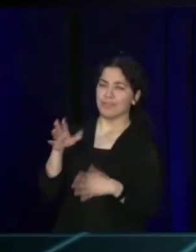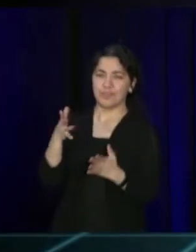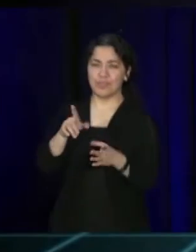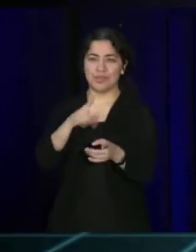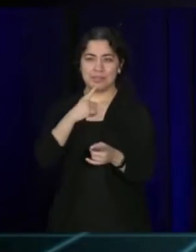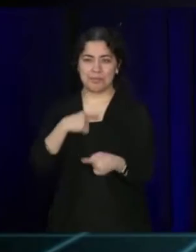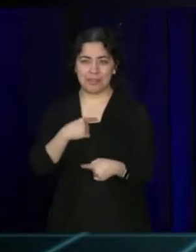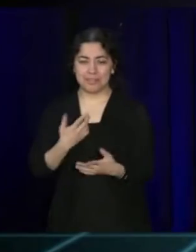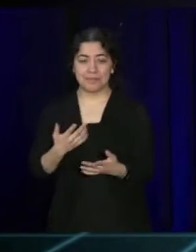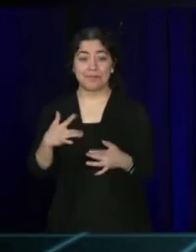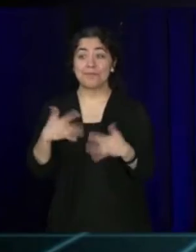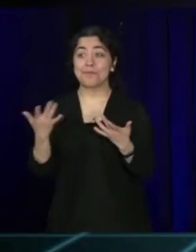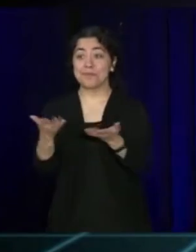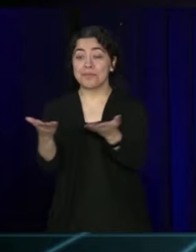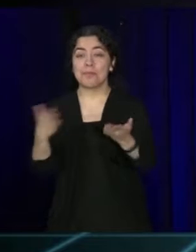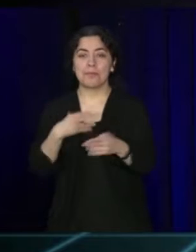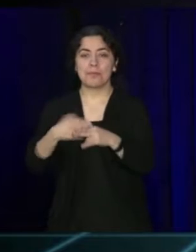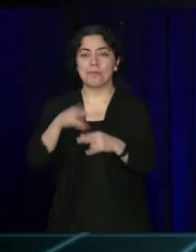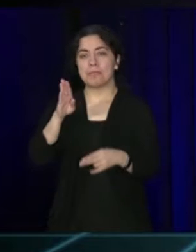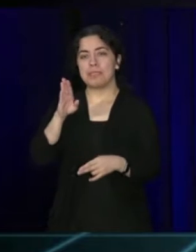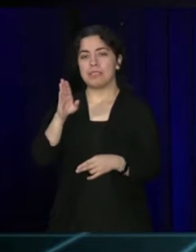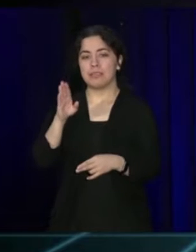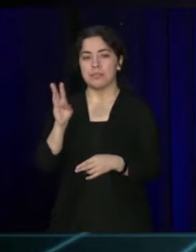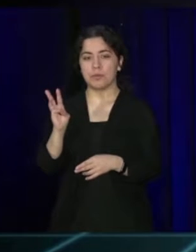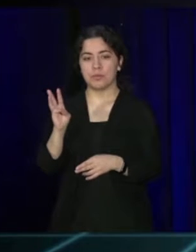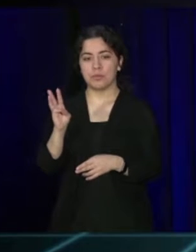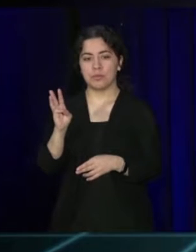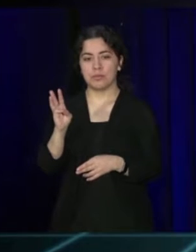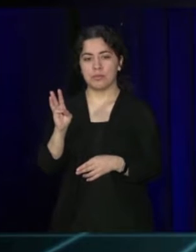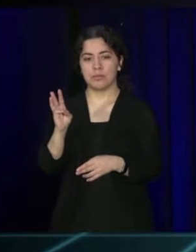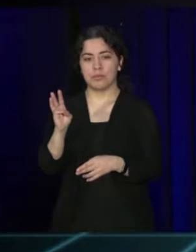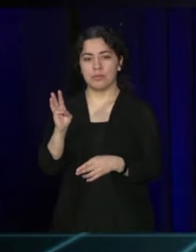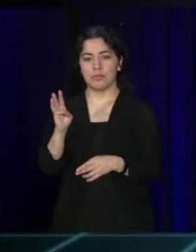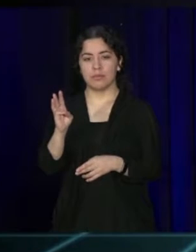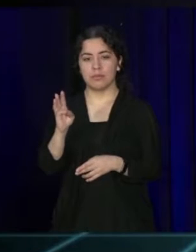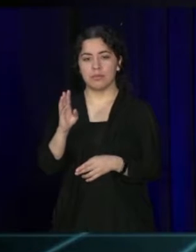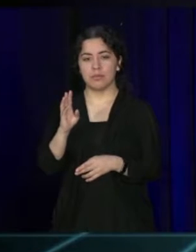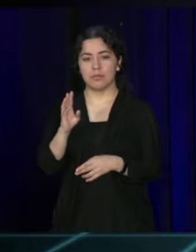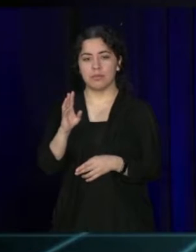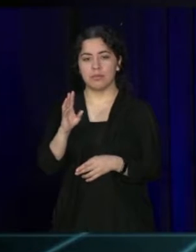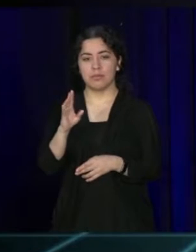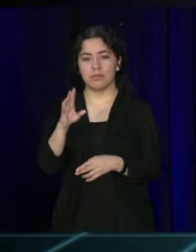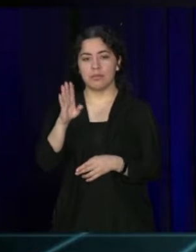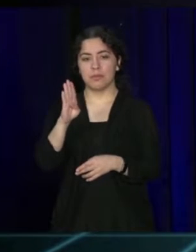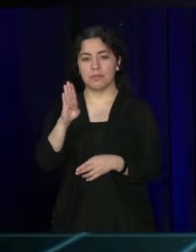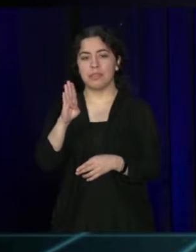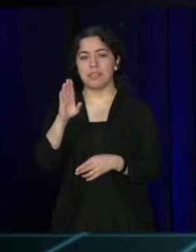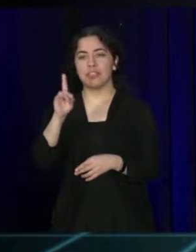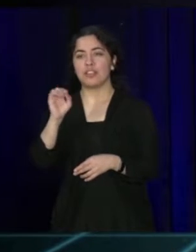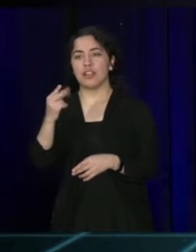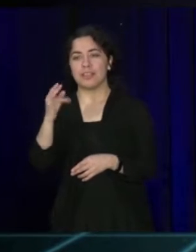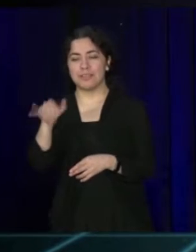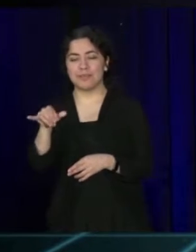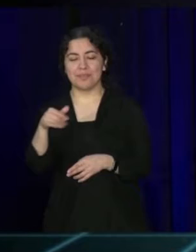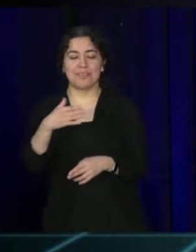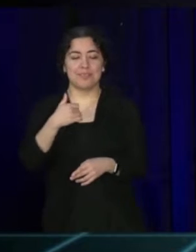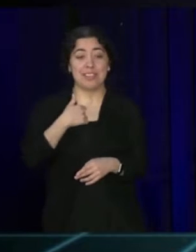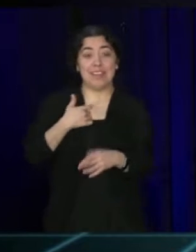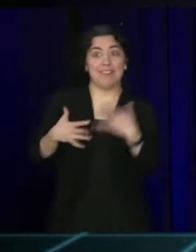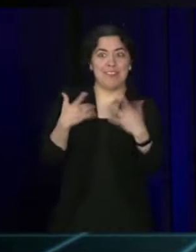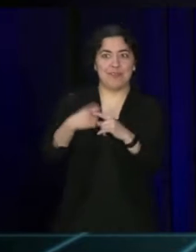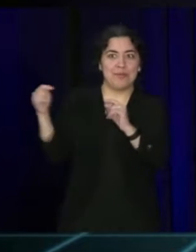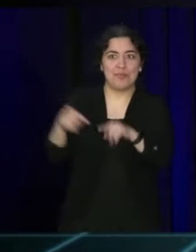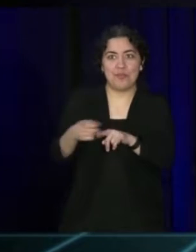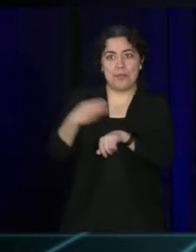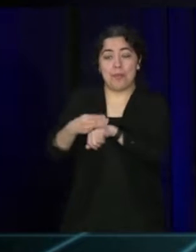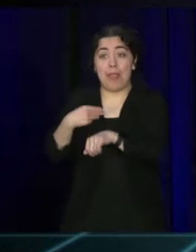All right, what's up, y'all? My name is B. Dougie, and I am super happy to be here in Miami. I'm actually from Tampa. I grew up